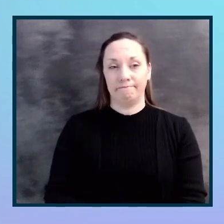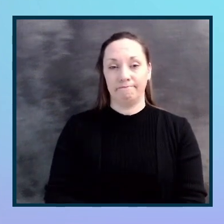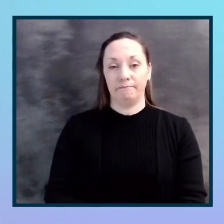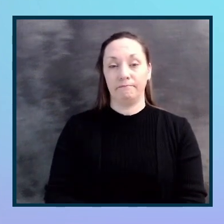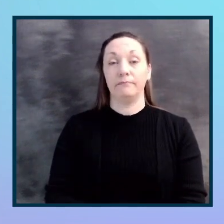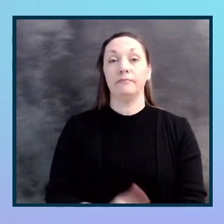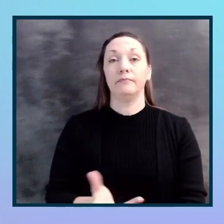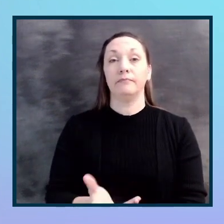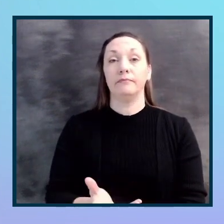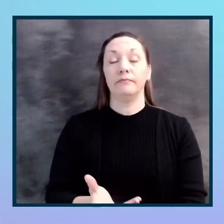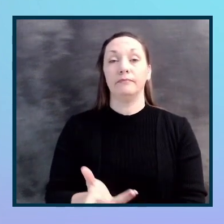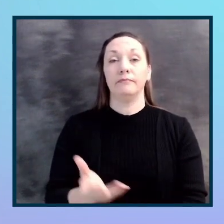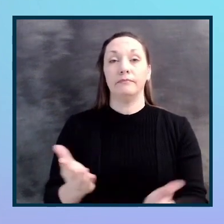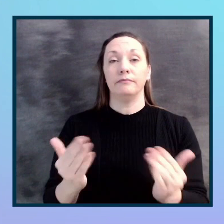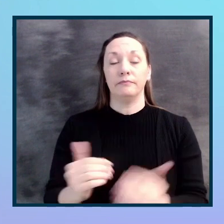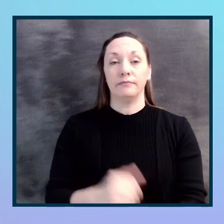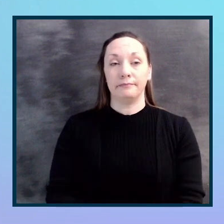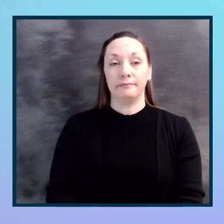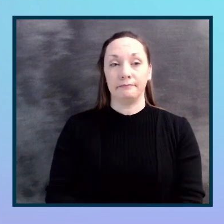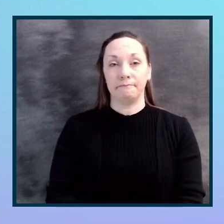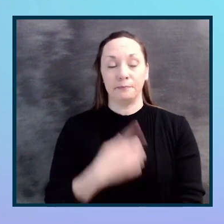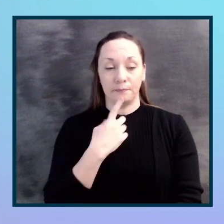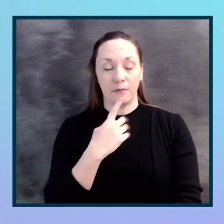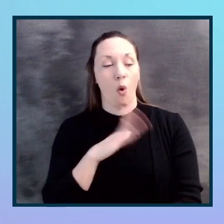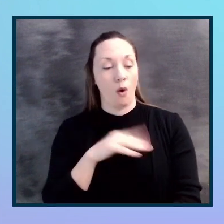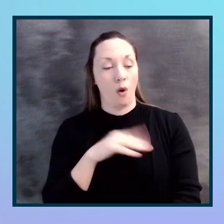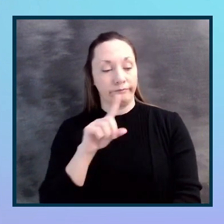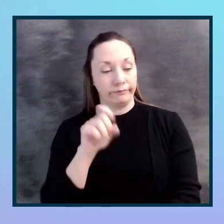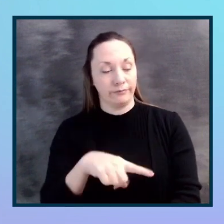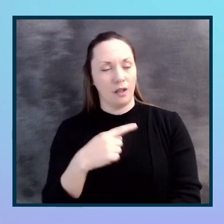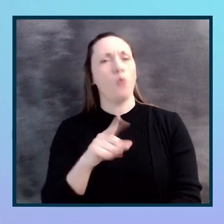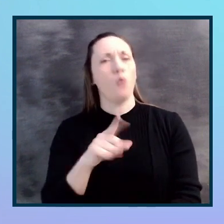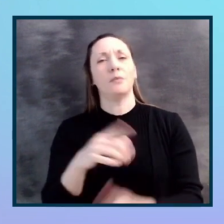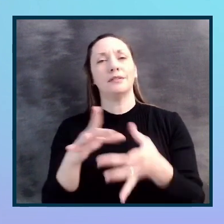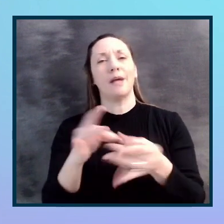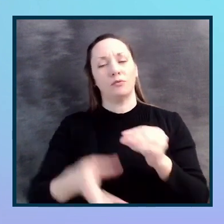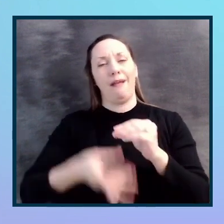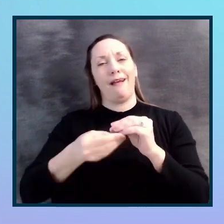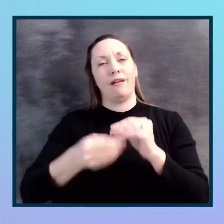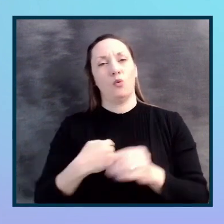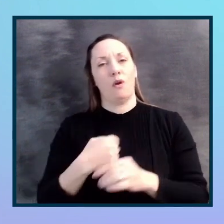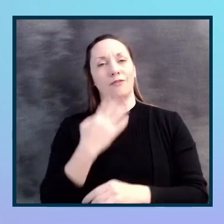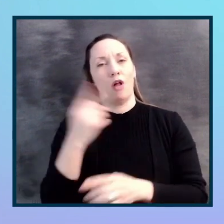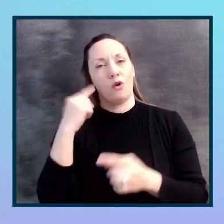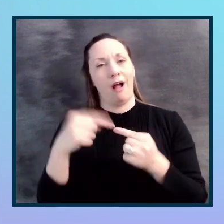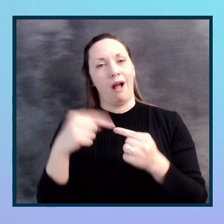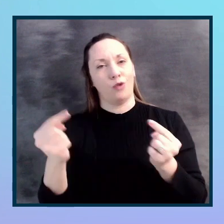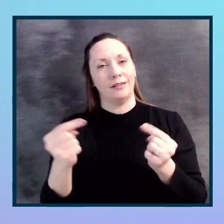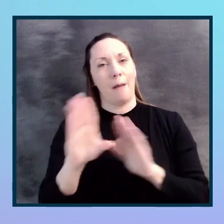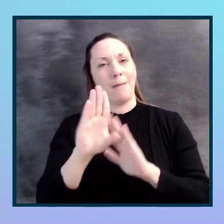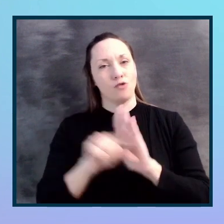Okay, here. Oh, somebody comment was piggybacking off of one of those color contrast